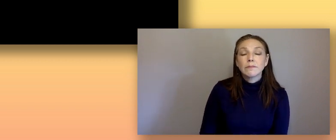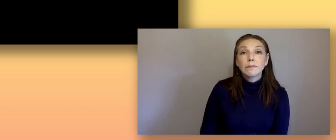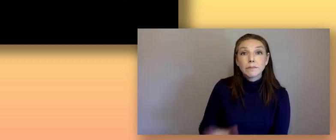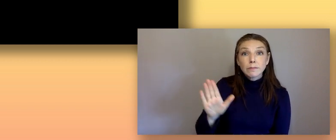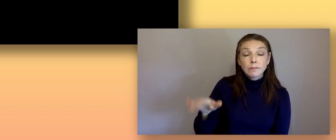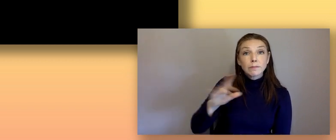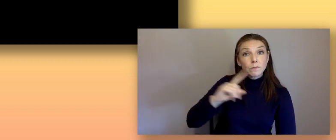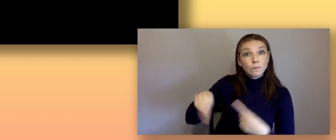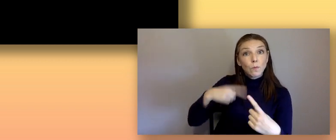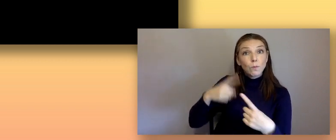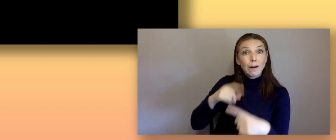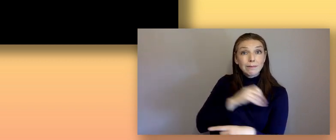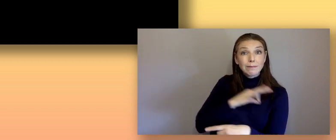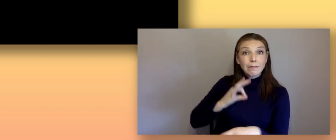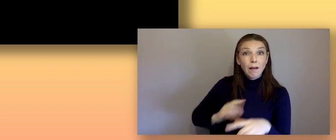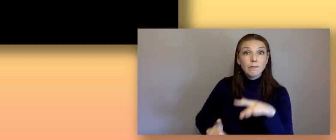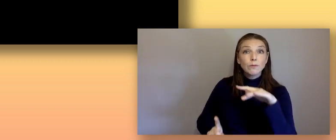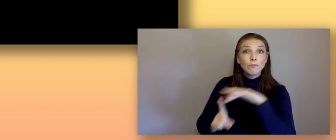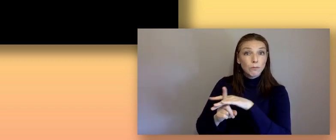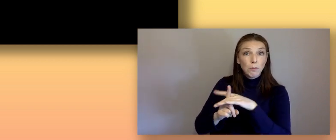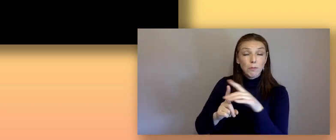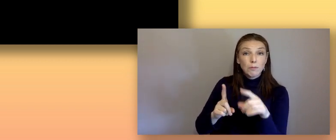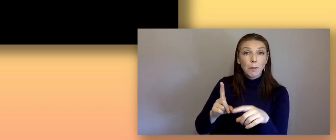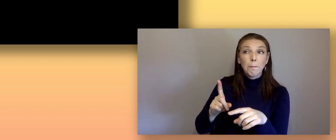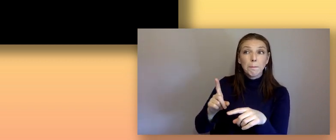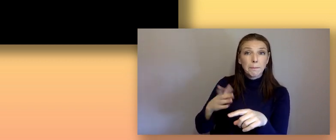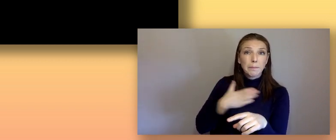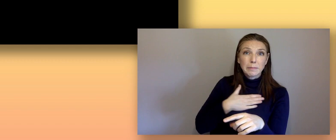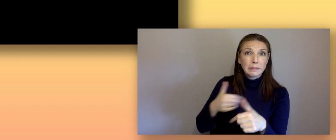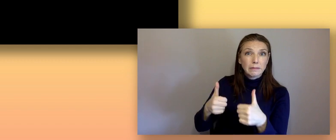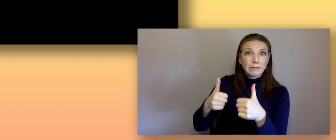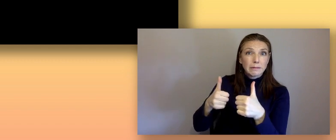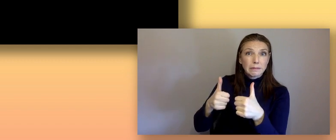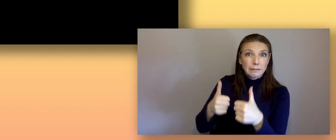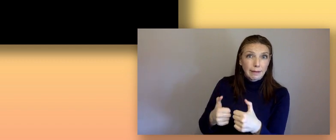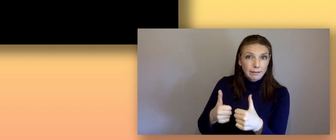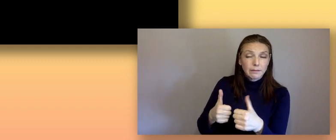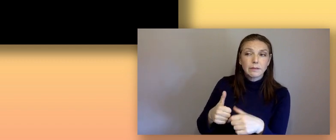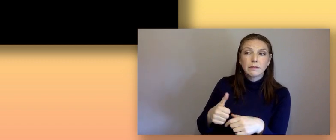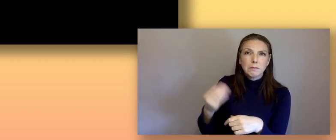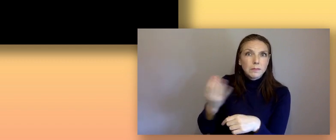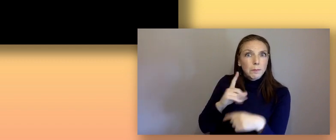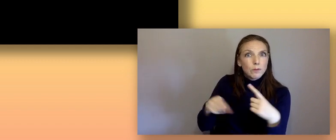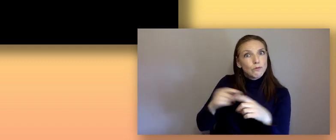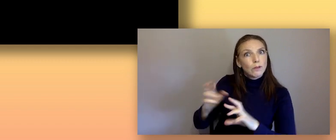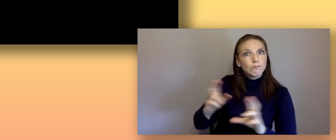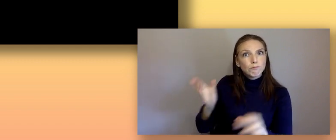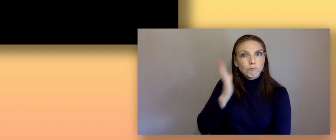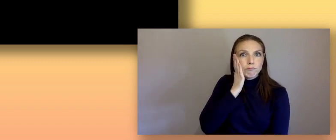Will you text me when whoever comes? You're getting ready for bed.